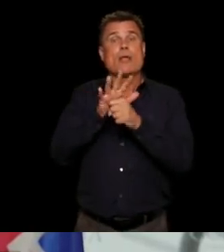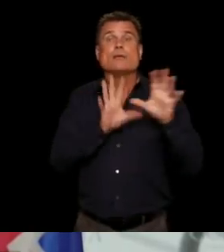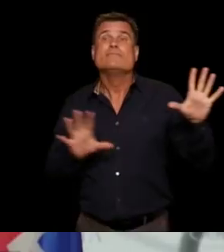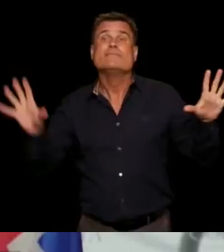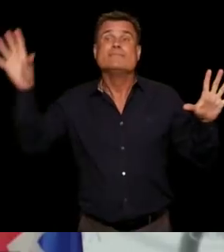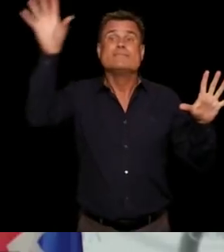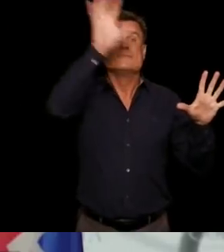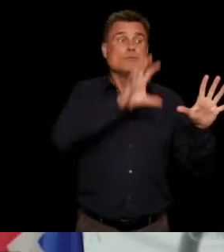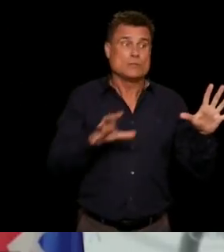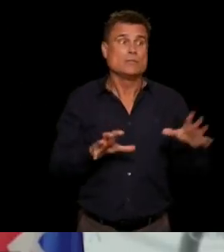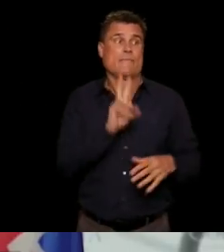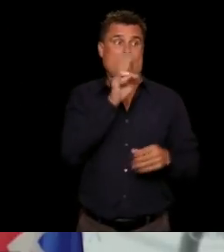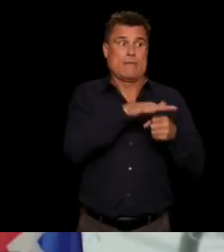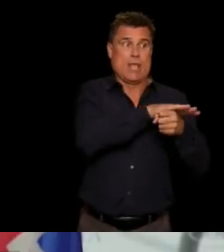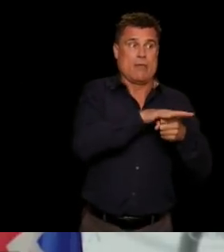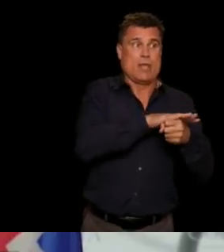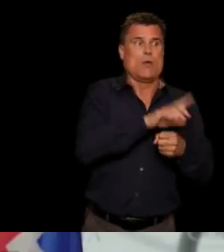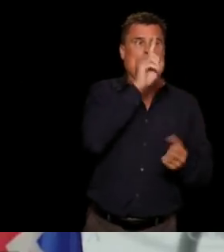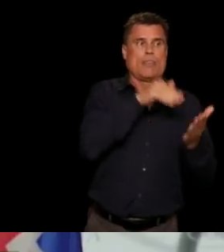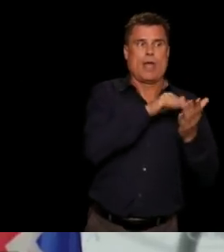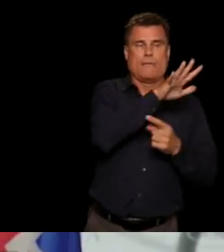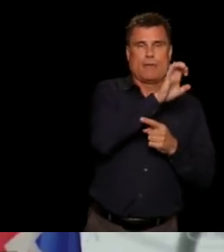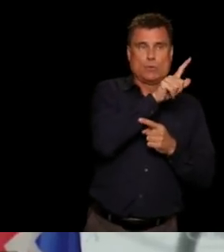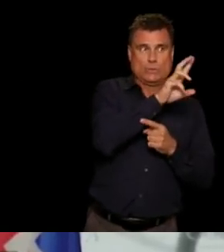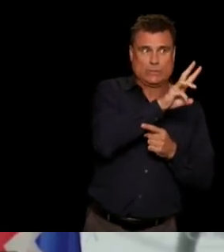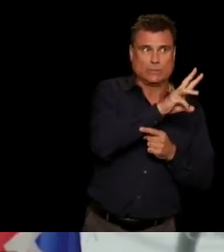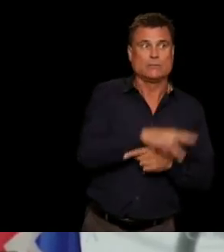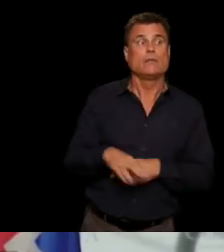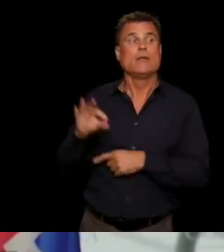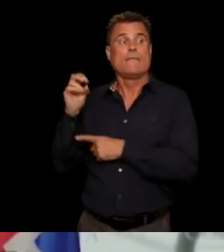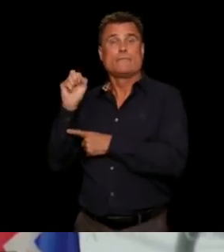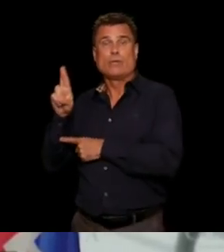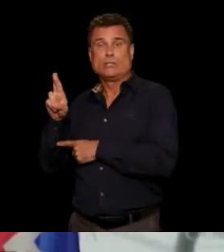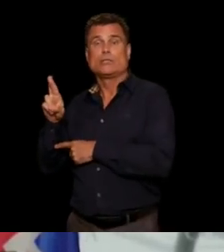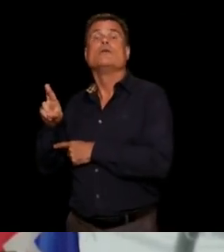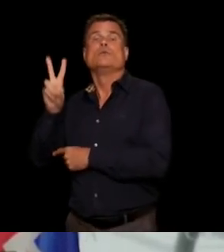authority, 1,526 are in Vancouver Coastal Health,